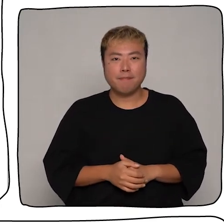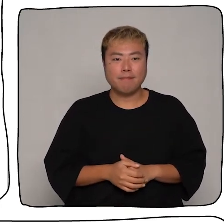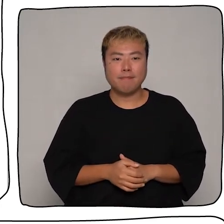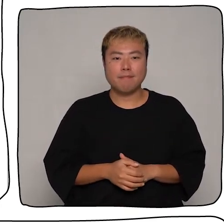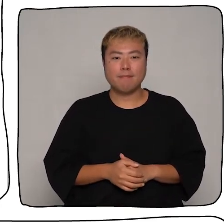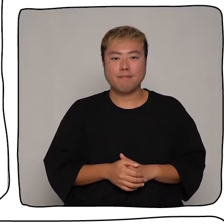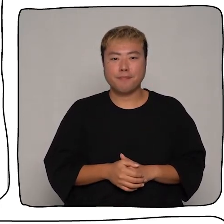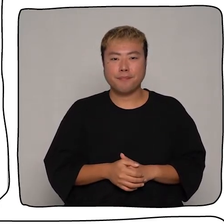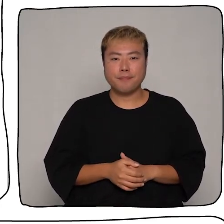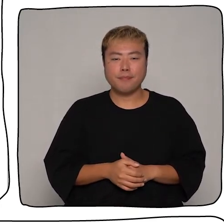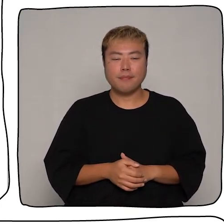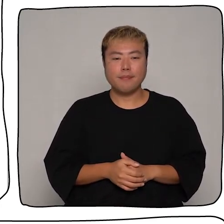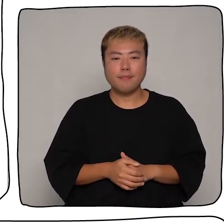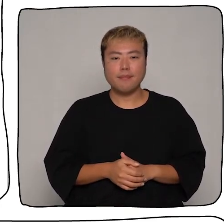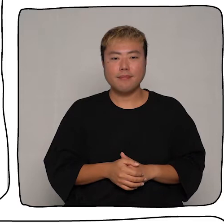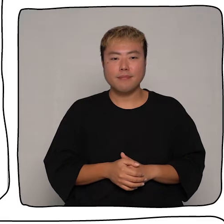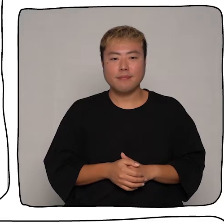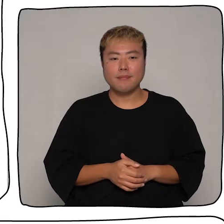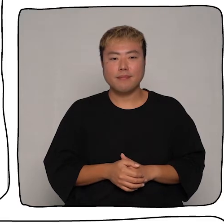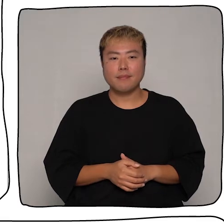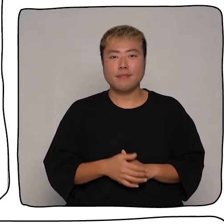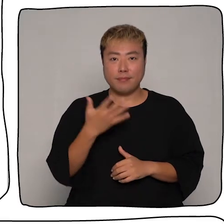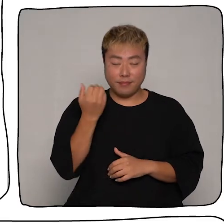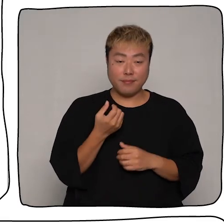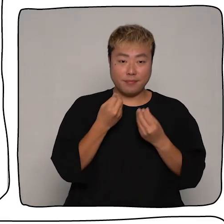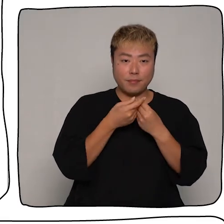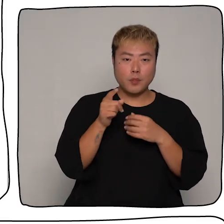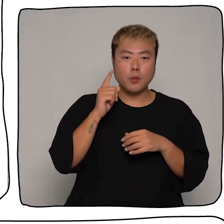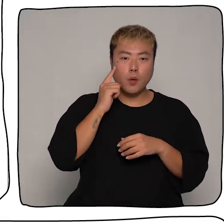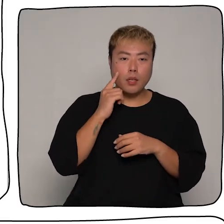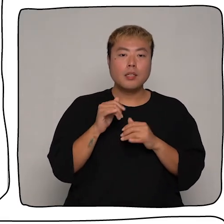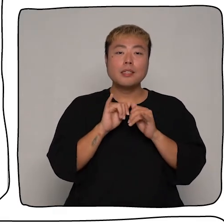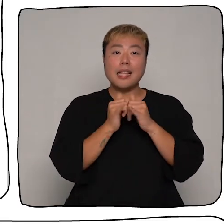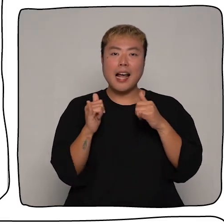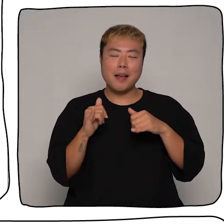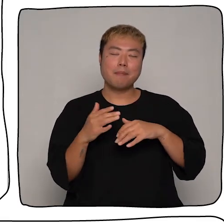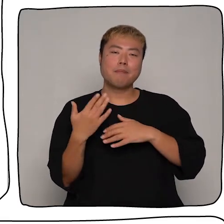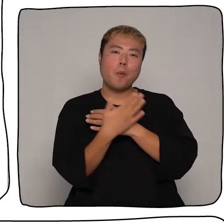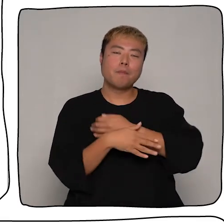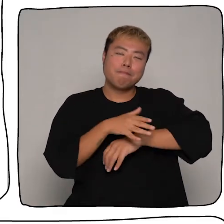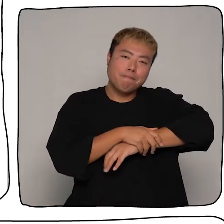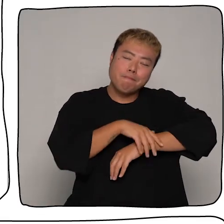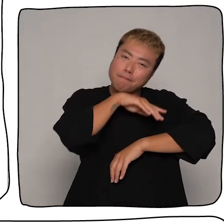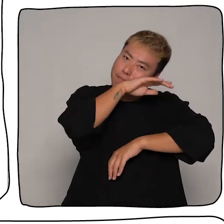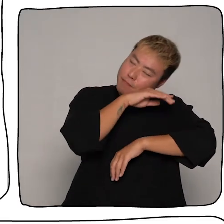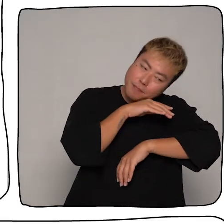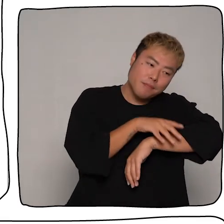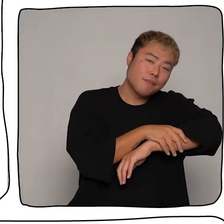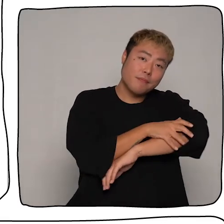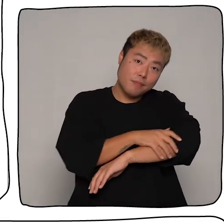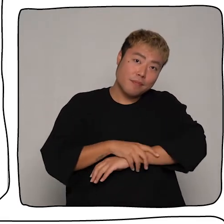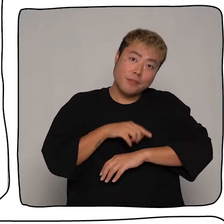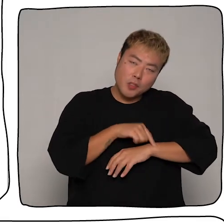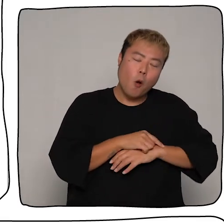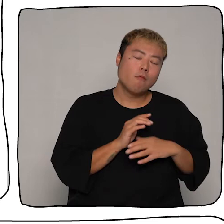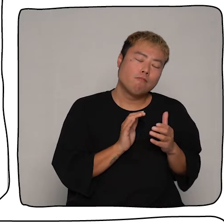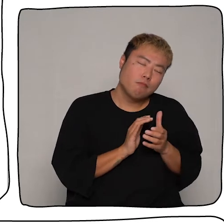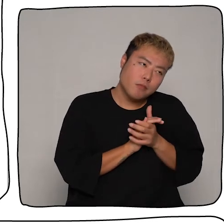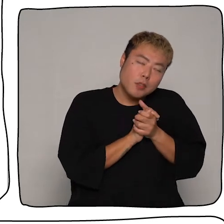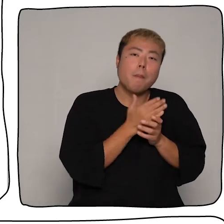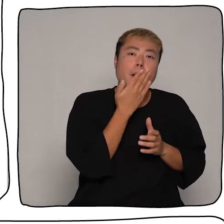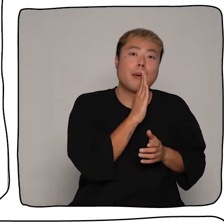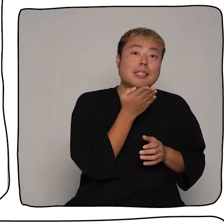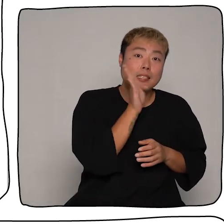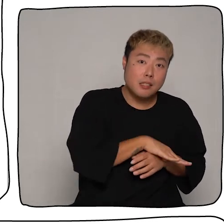two different aspects, which was touching another body can enhance intimacy,